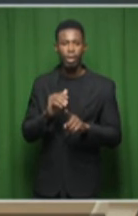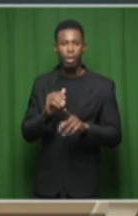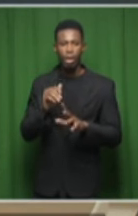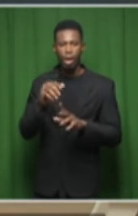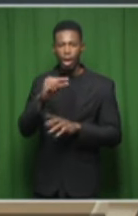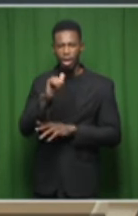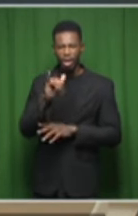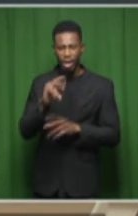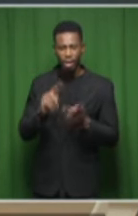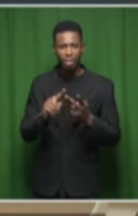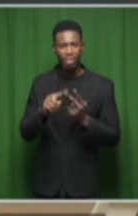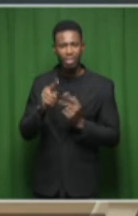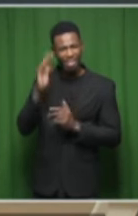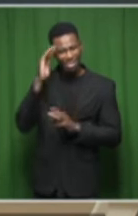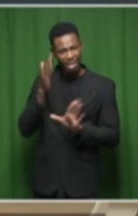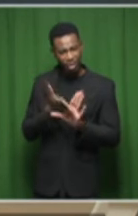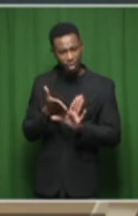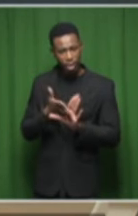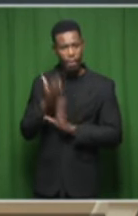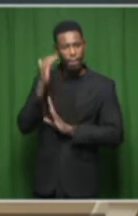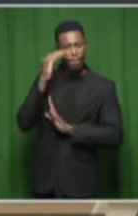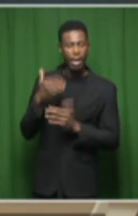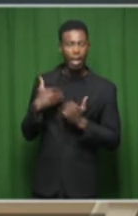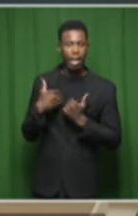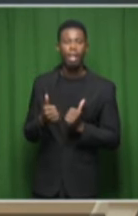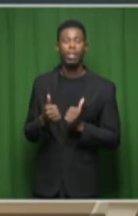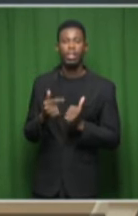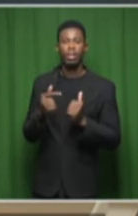and mental health and aesthetics as radiology.